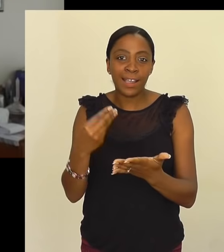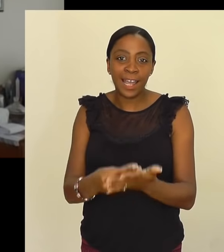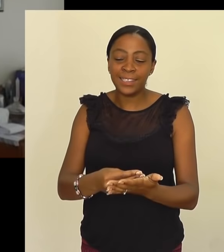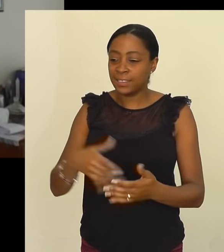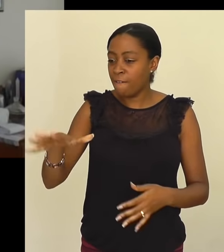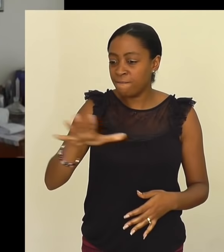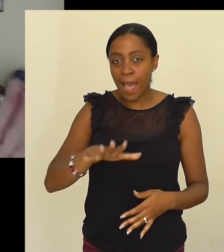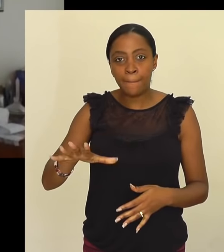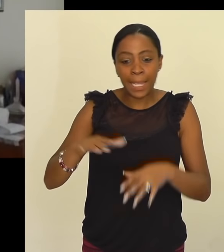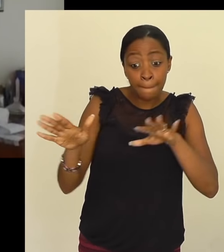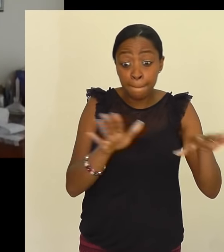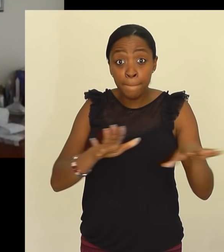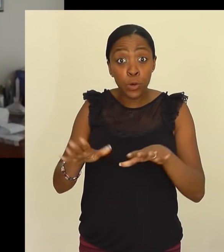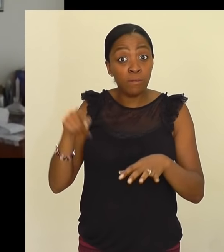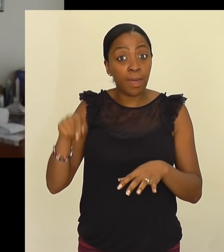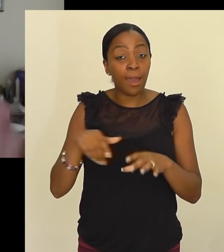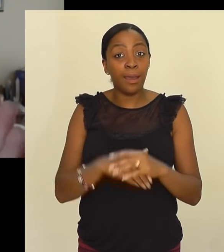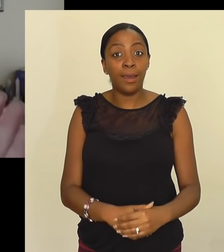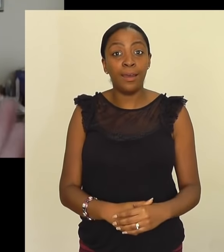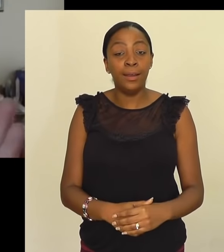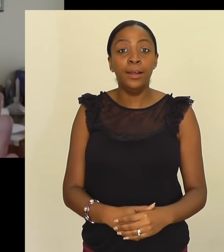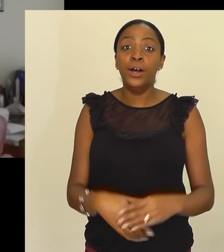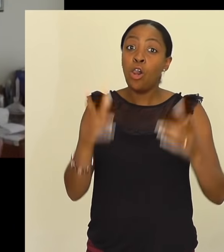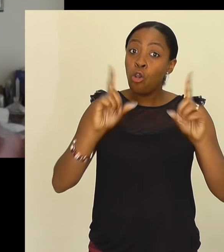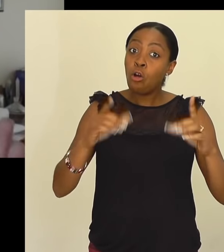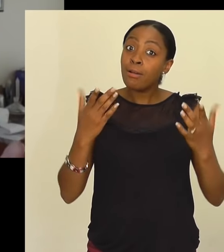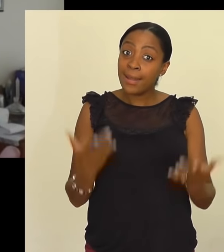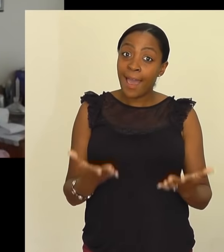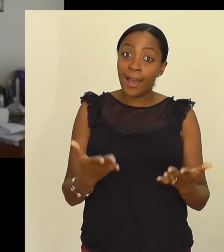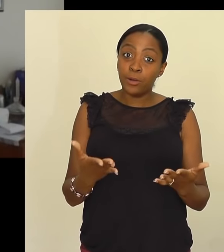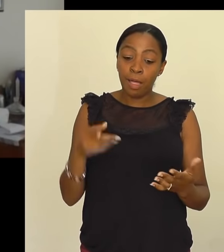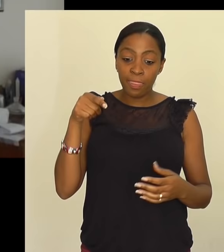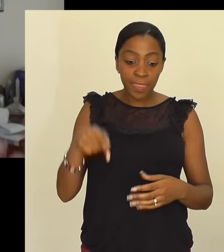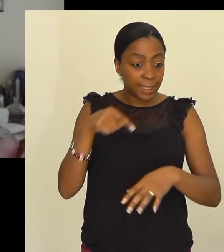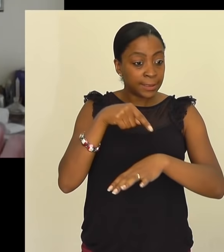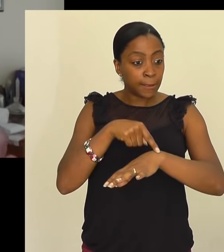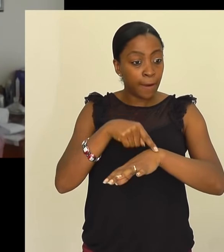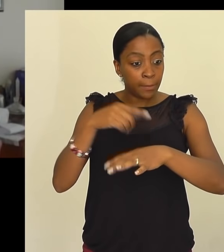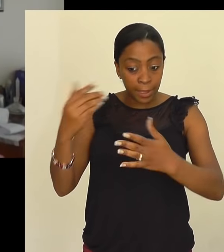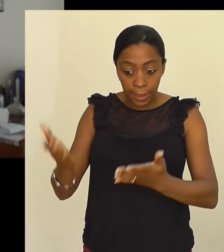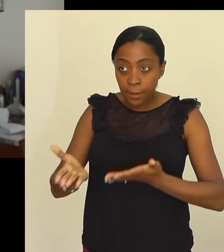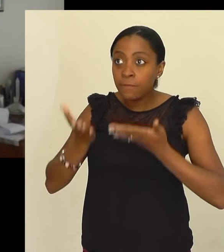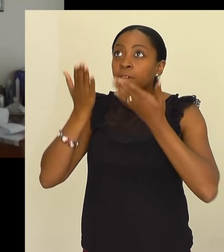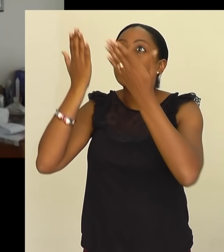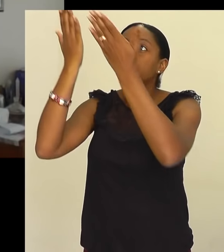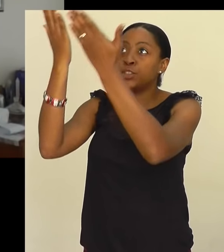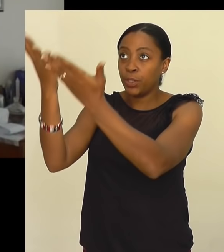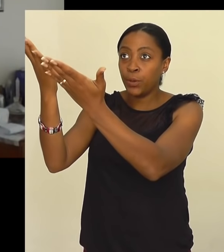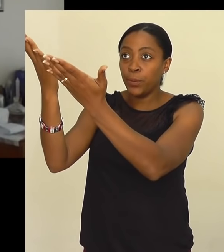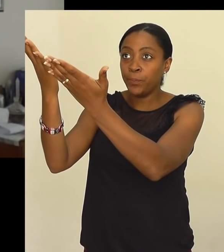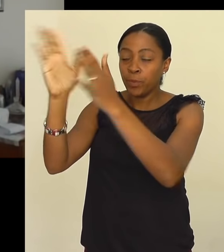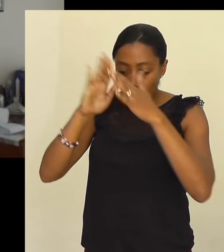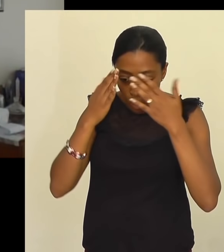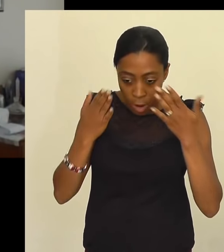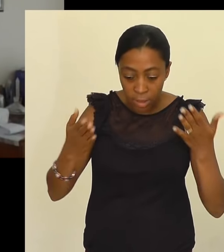be. And now, Lord, we're going to devote this time to you. We're going to focus on you. We're going to worship you in